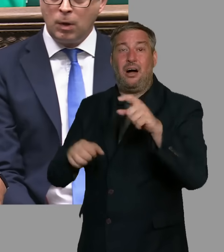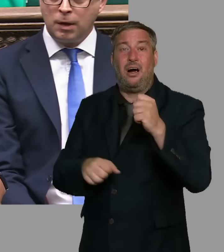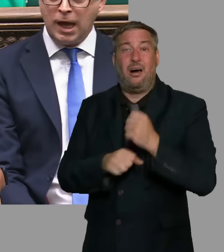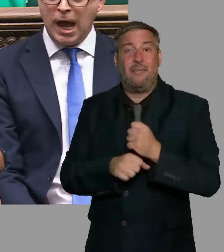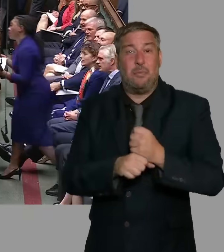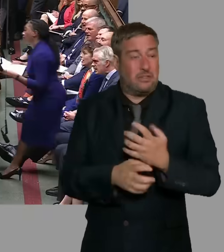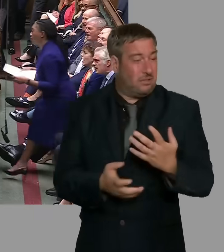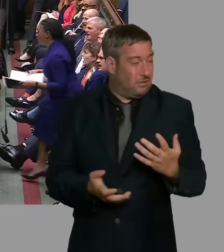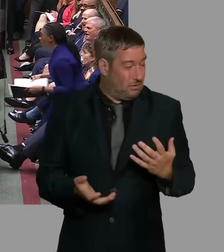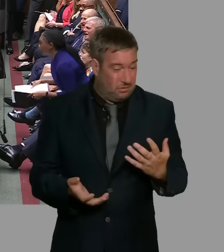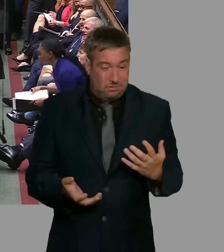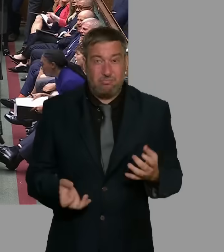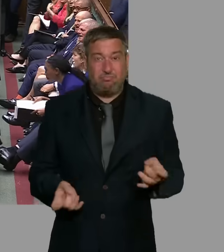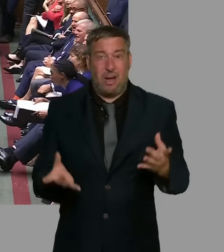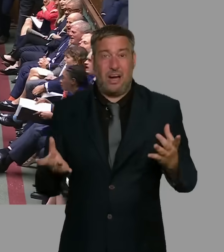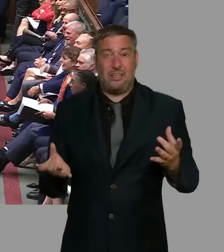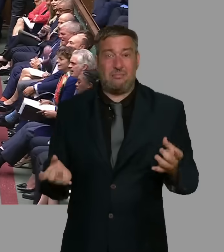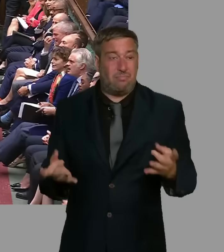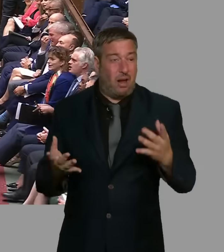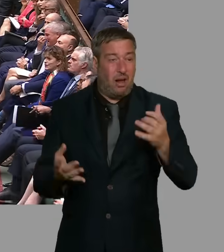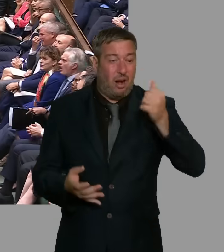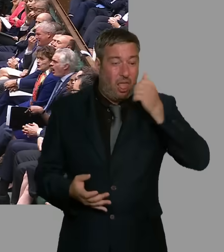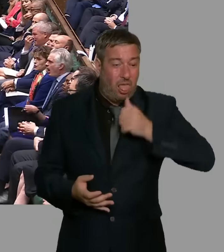total weakness.